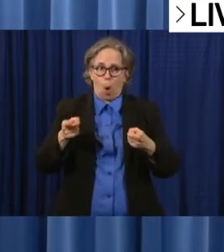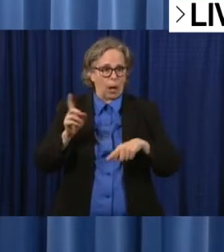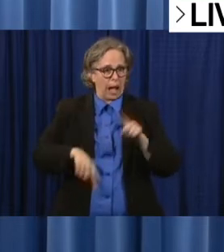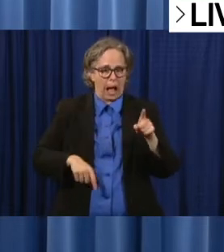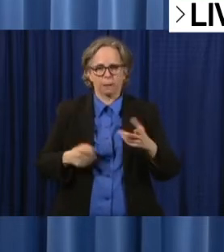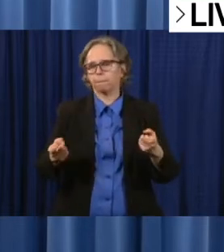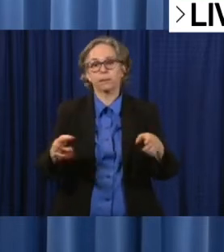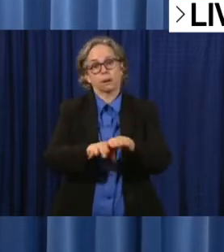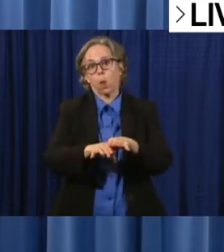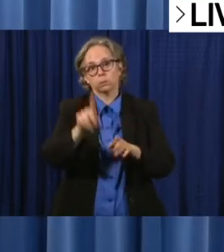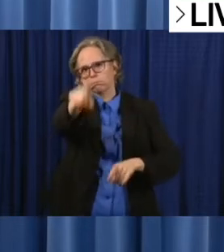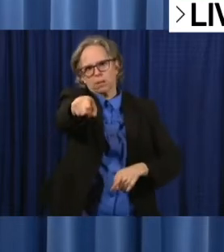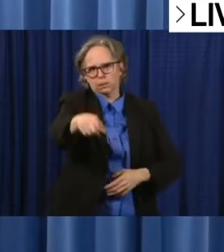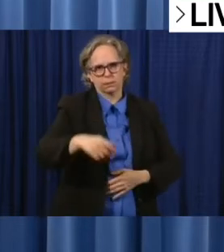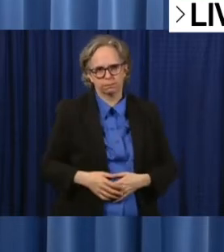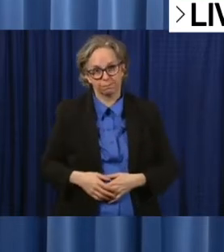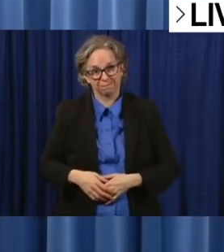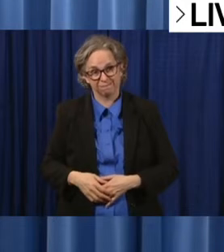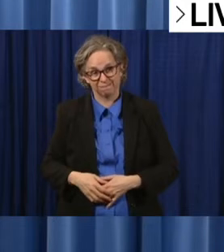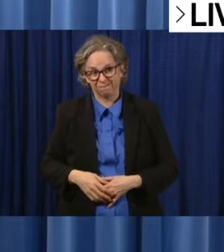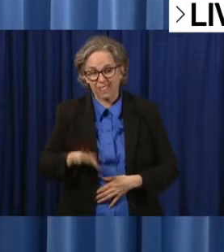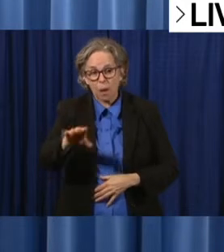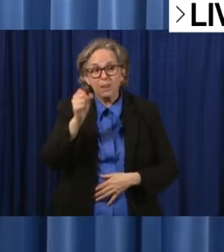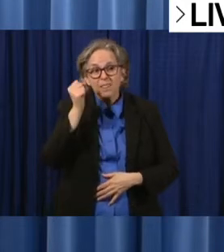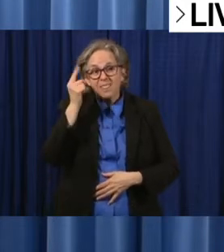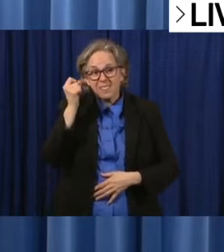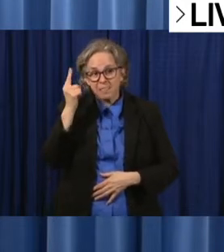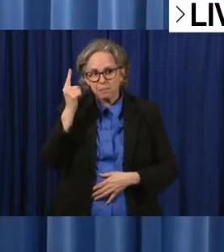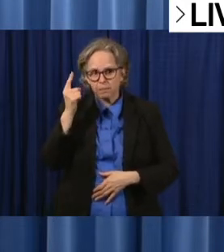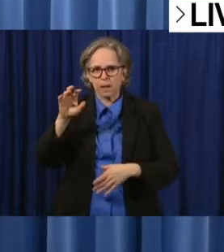I want to talk about enforcement.